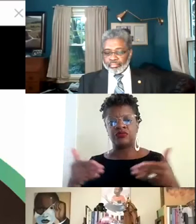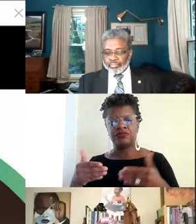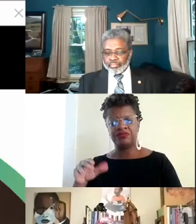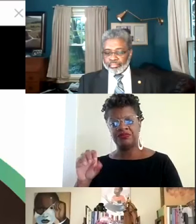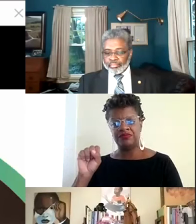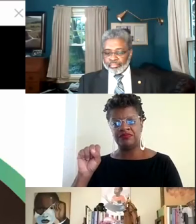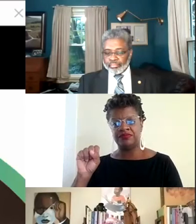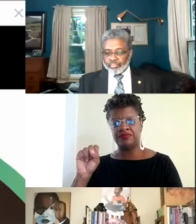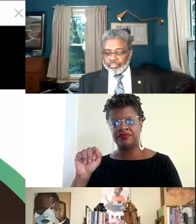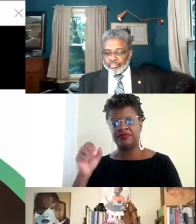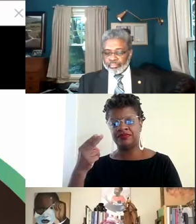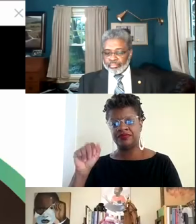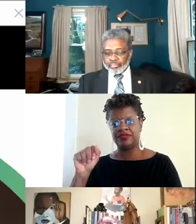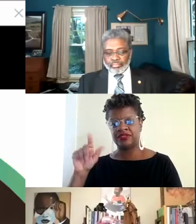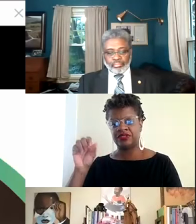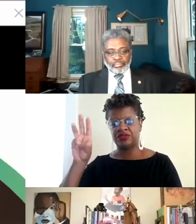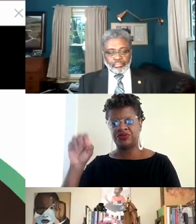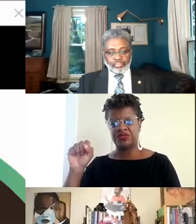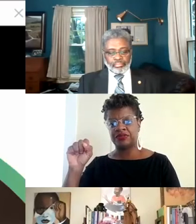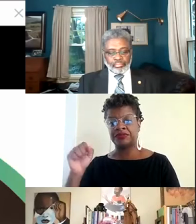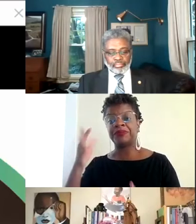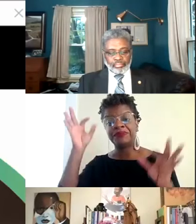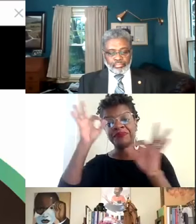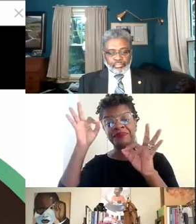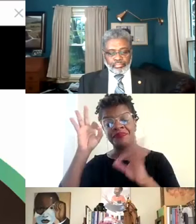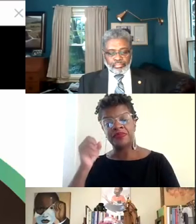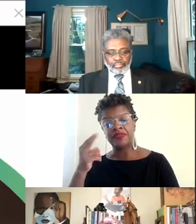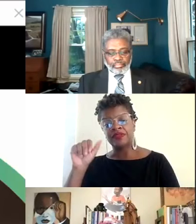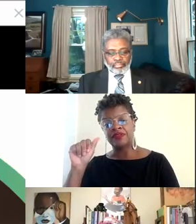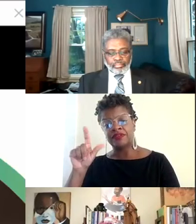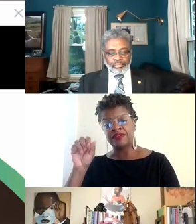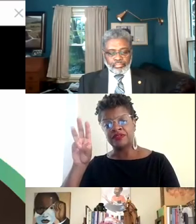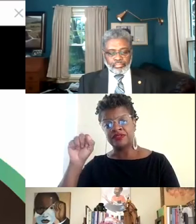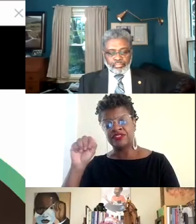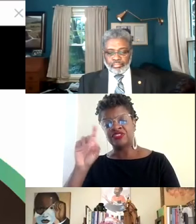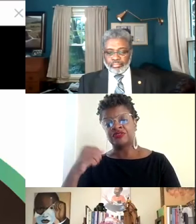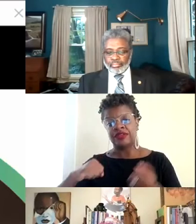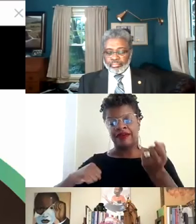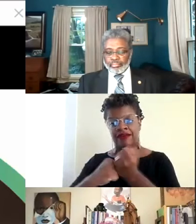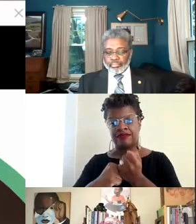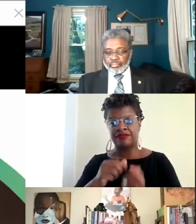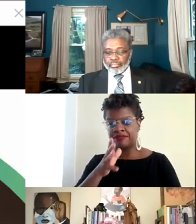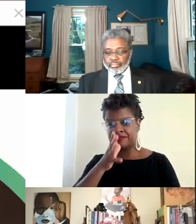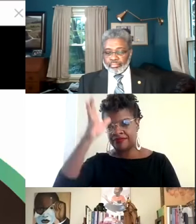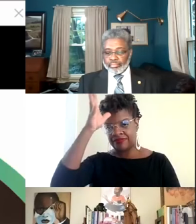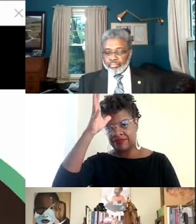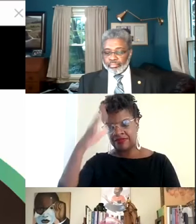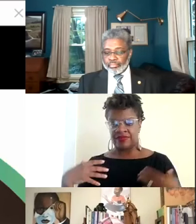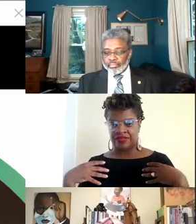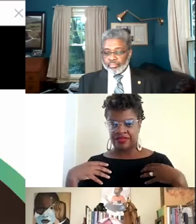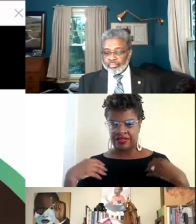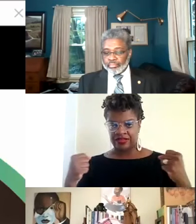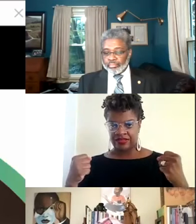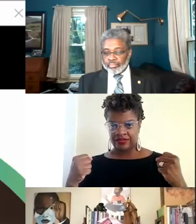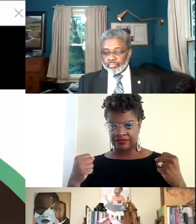is one of our amazing parent advocates on the Healthi Kids Coalition. She has been a member for a long time in